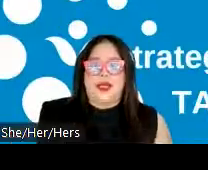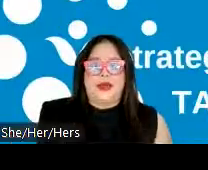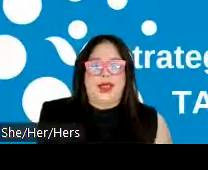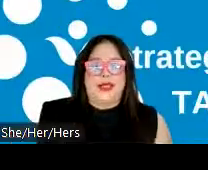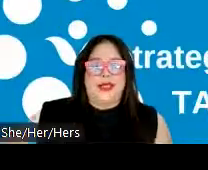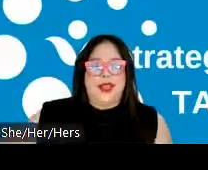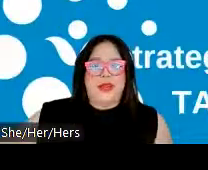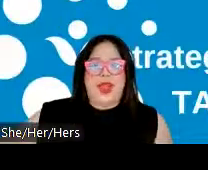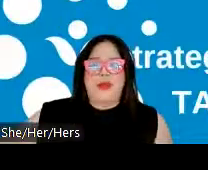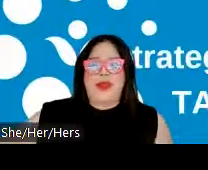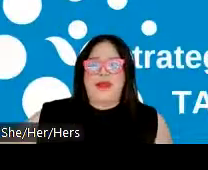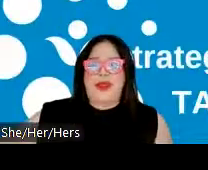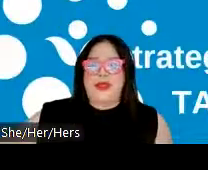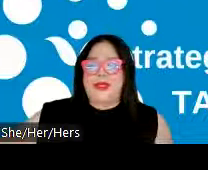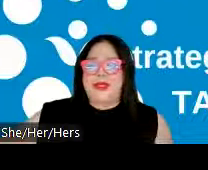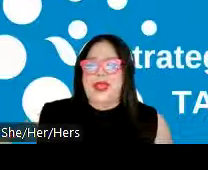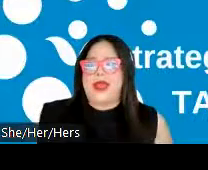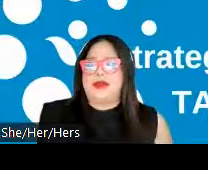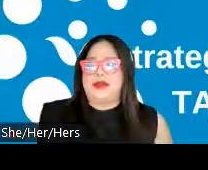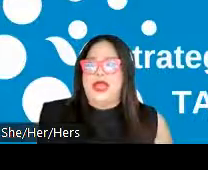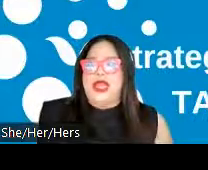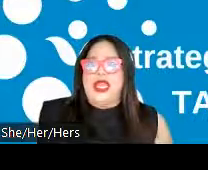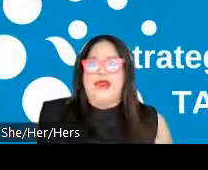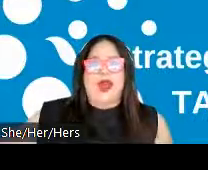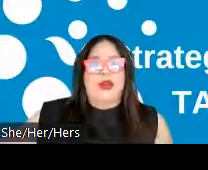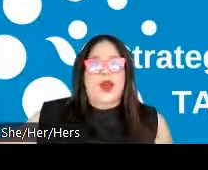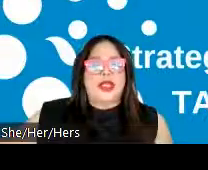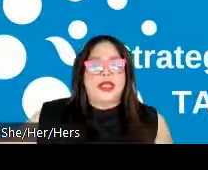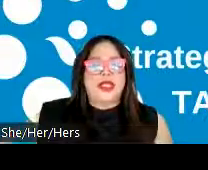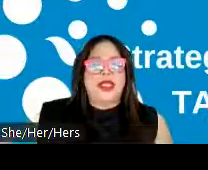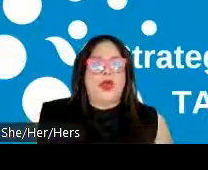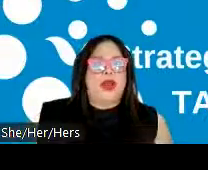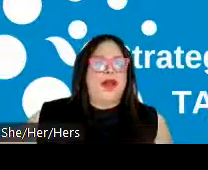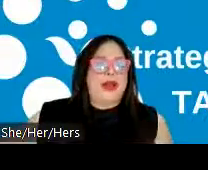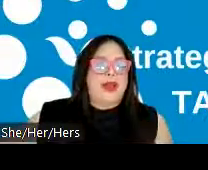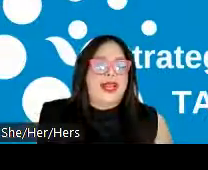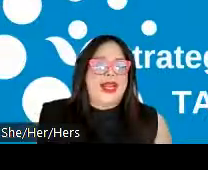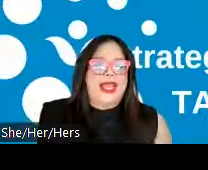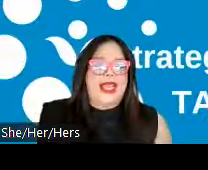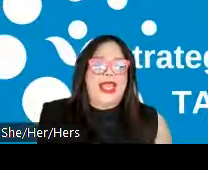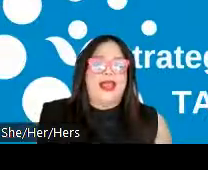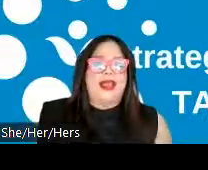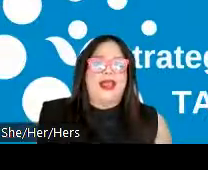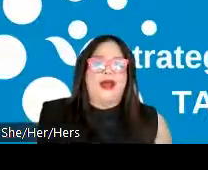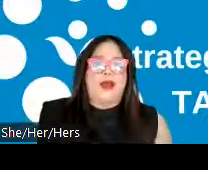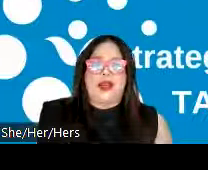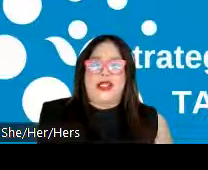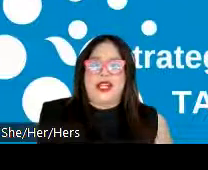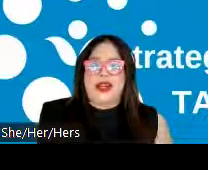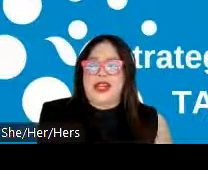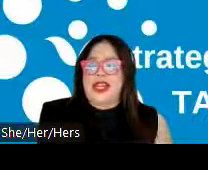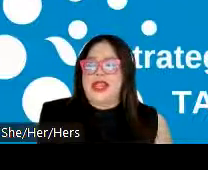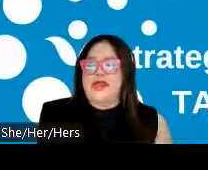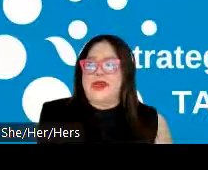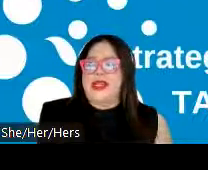So we do want you to share your camera if you're able to do that. If you have questions, you want to comment on anything, you want to